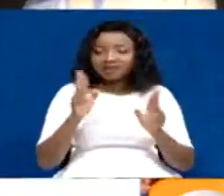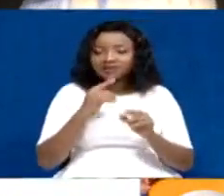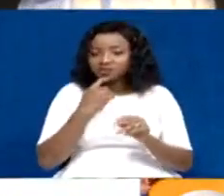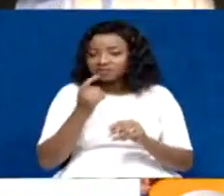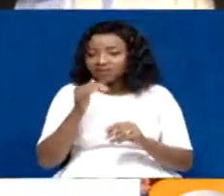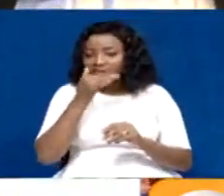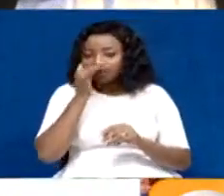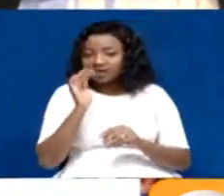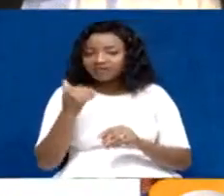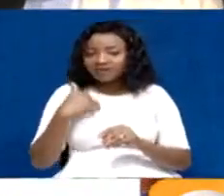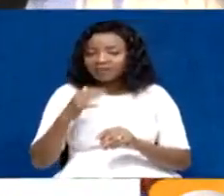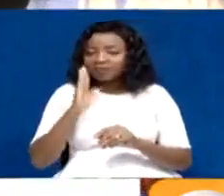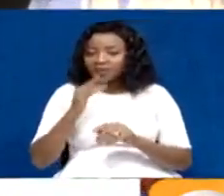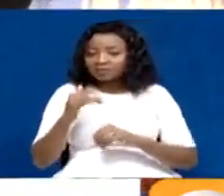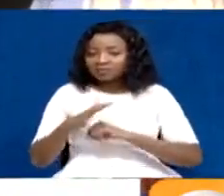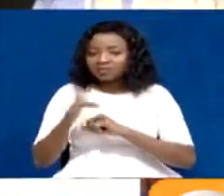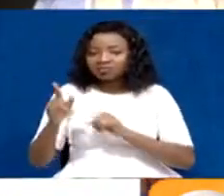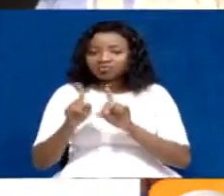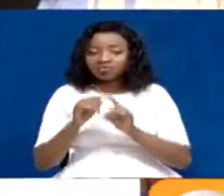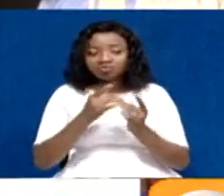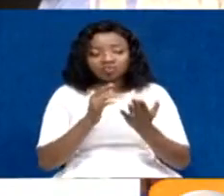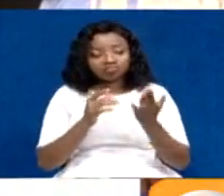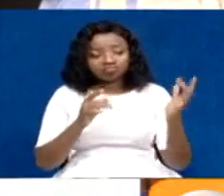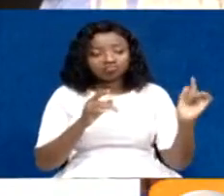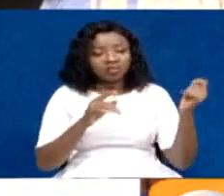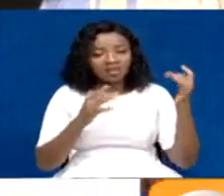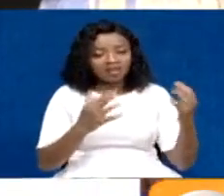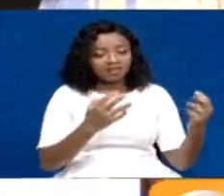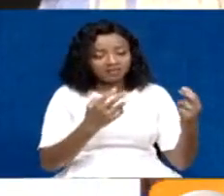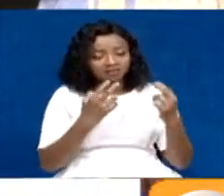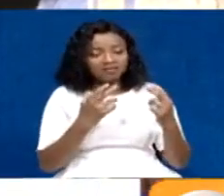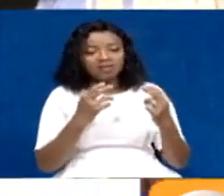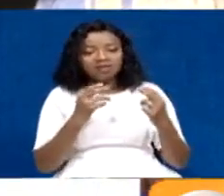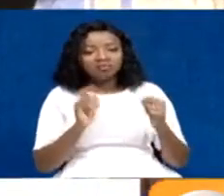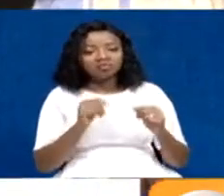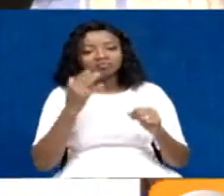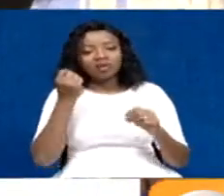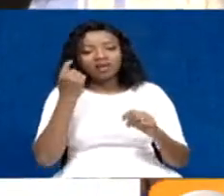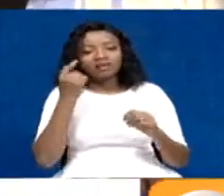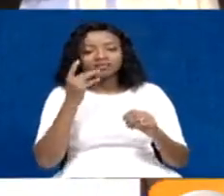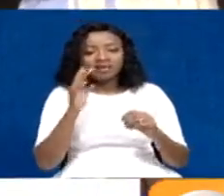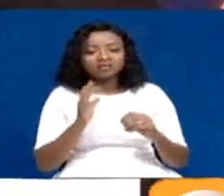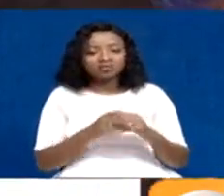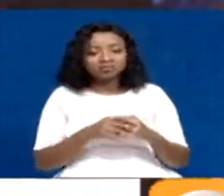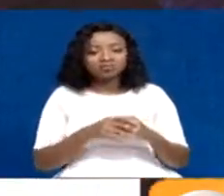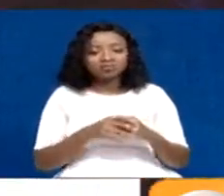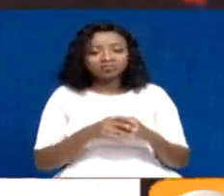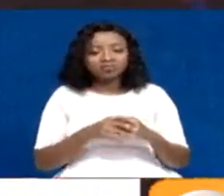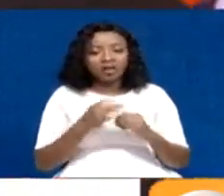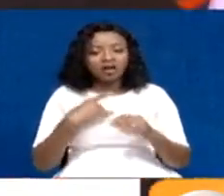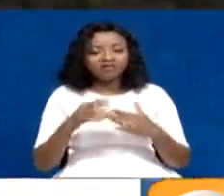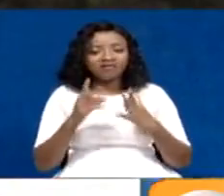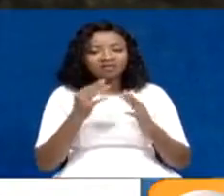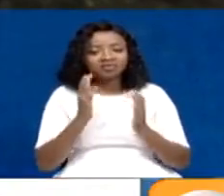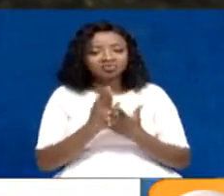openly so that we also can show Kenyans. Kunaweza kuwa viongozi whose word is their bond. Kuna